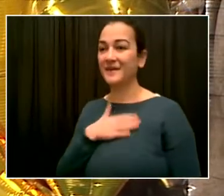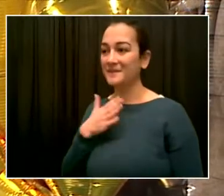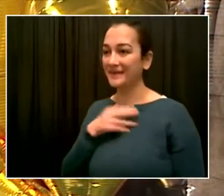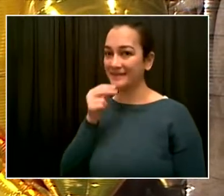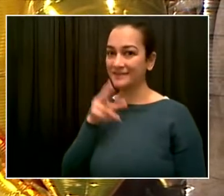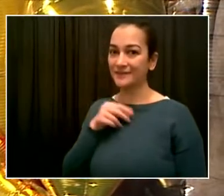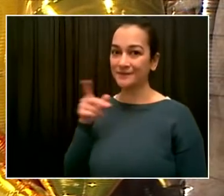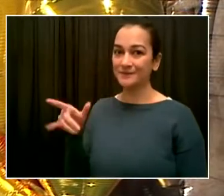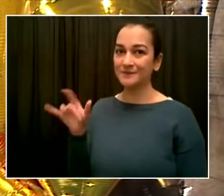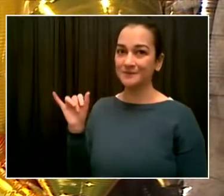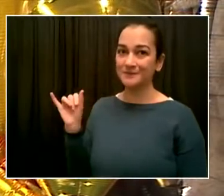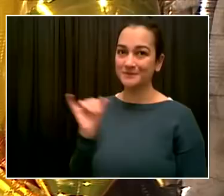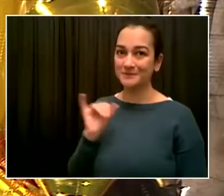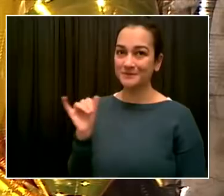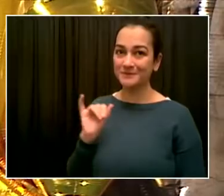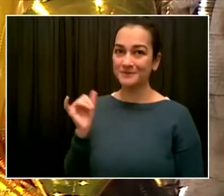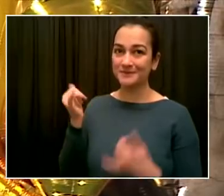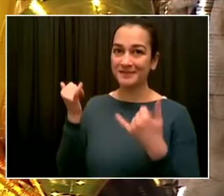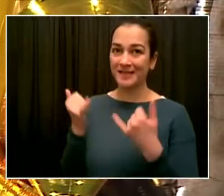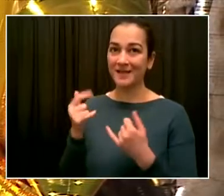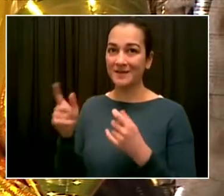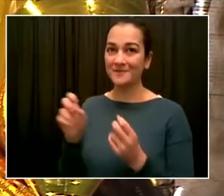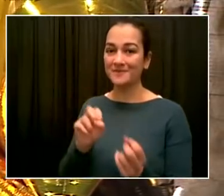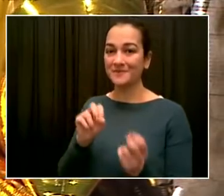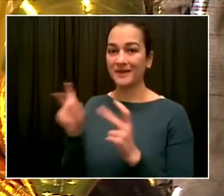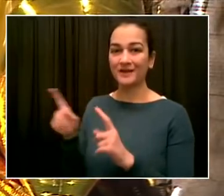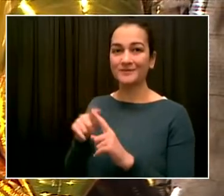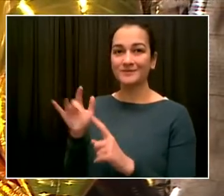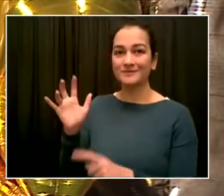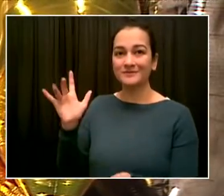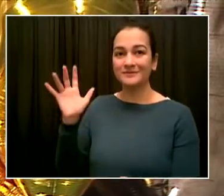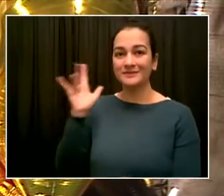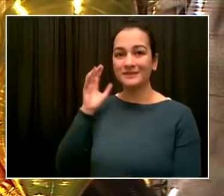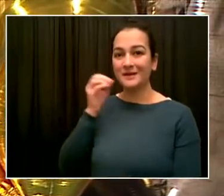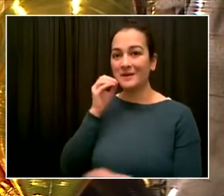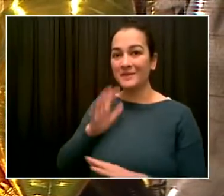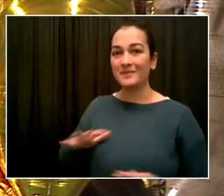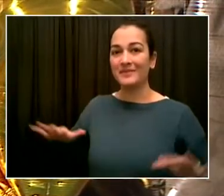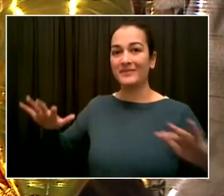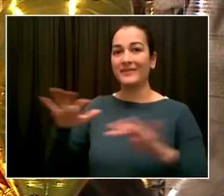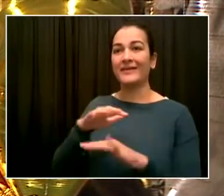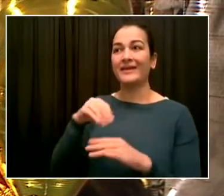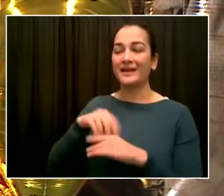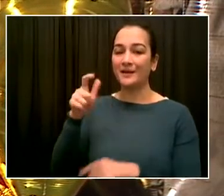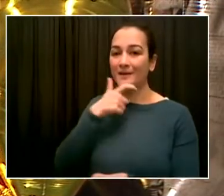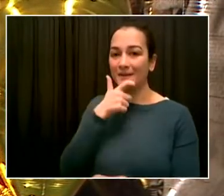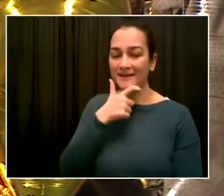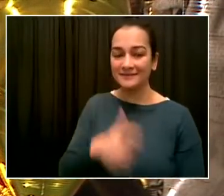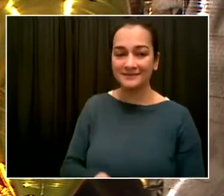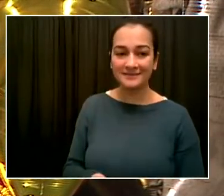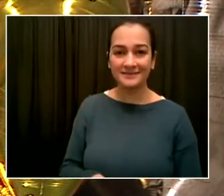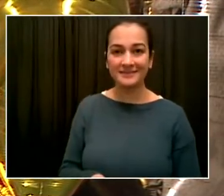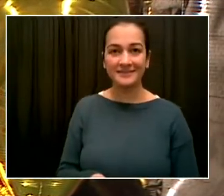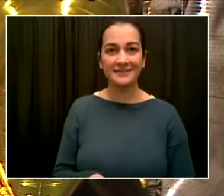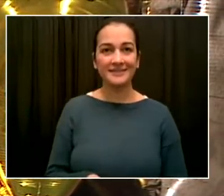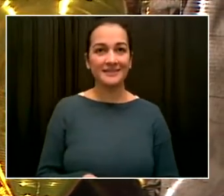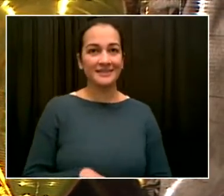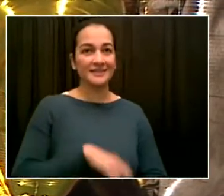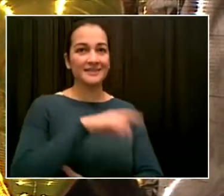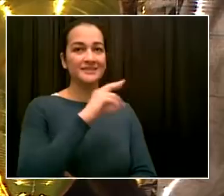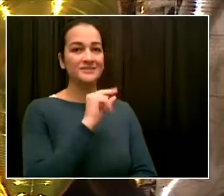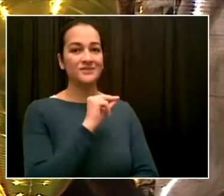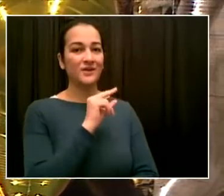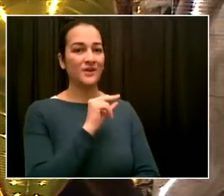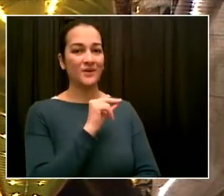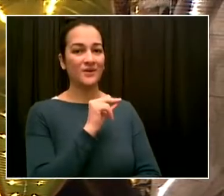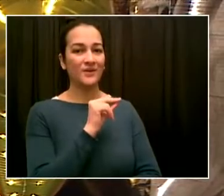England? I'm not. I have to split the holidays with my husband now, so I'm actually going to